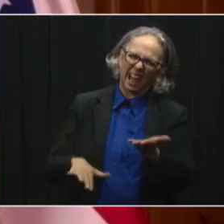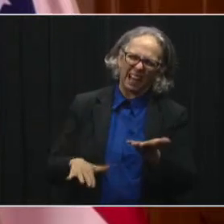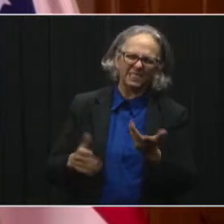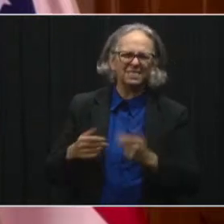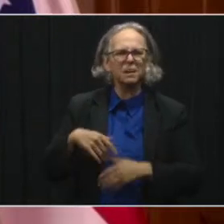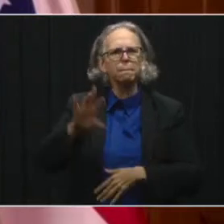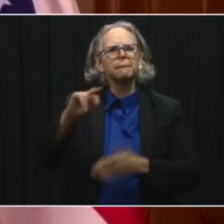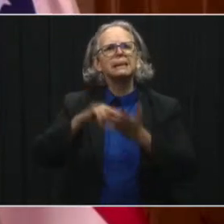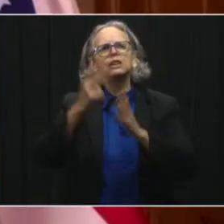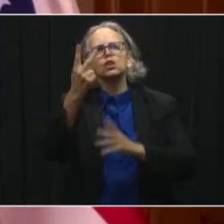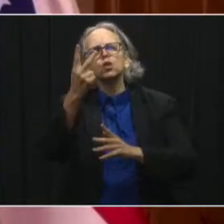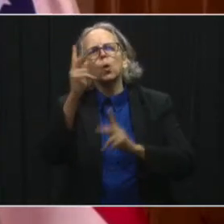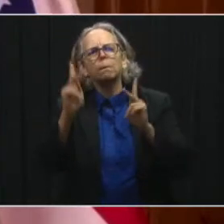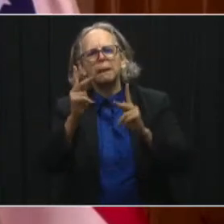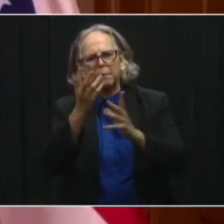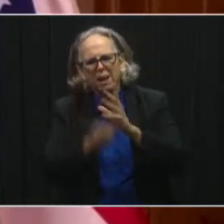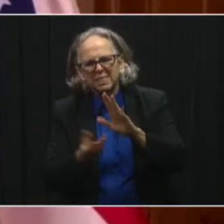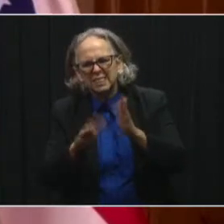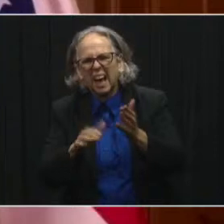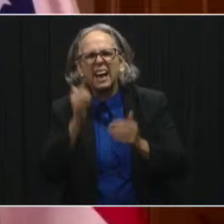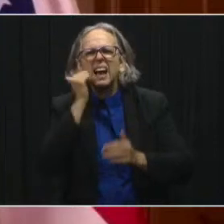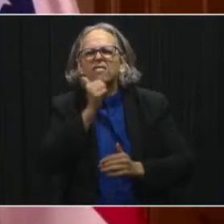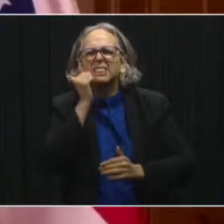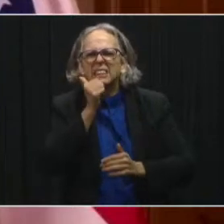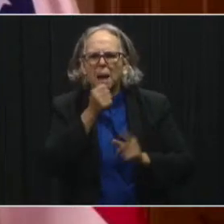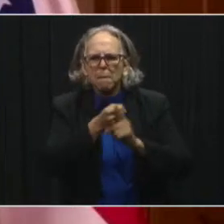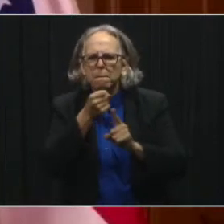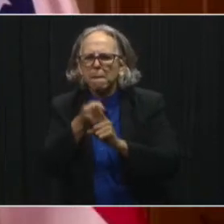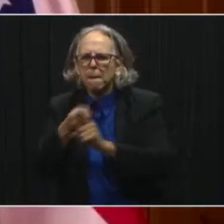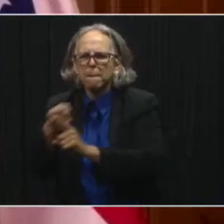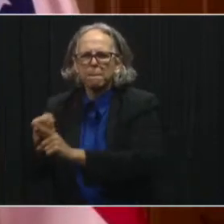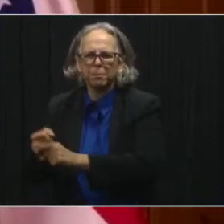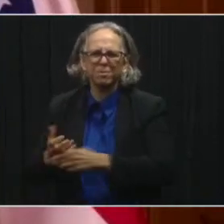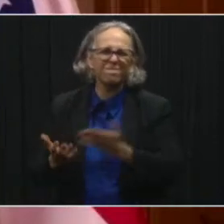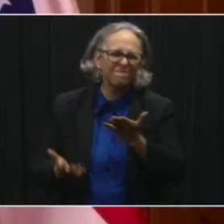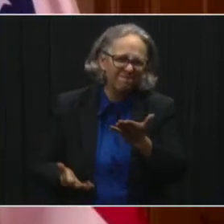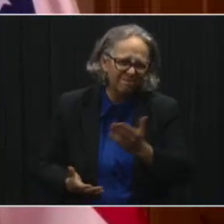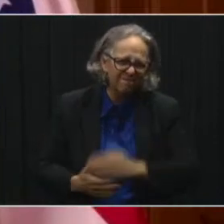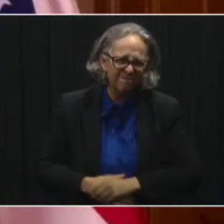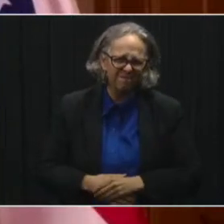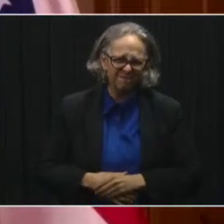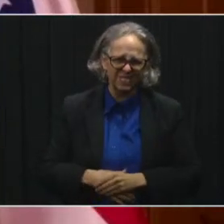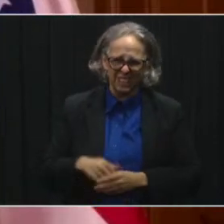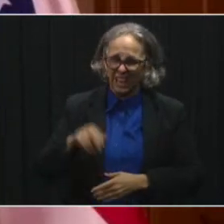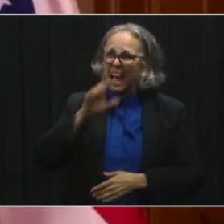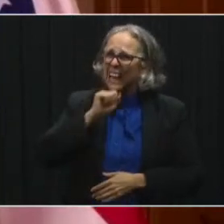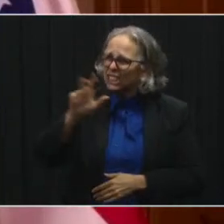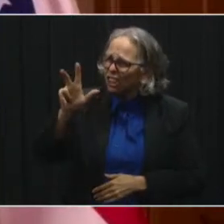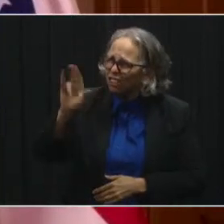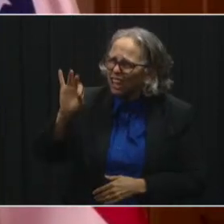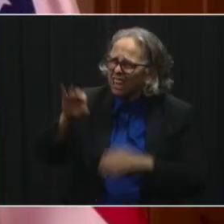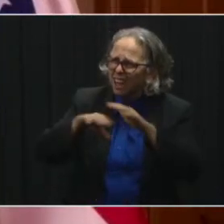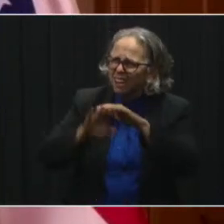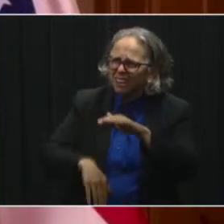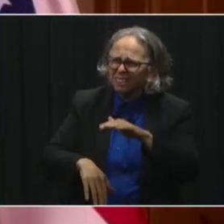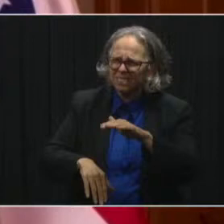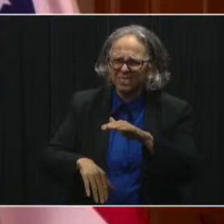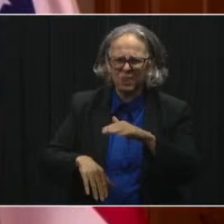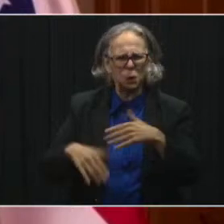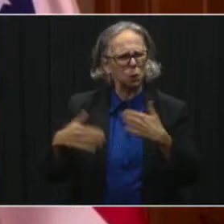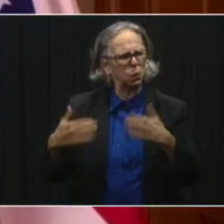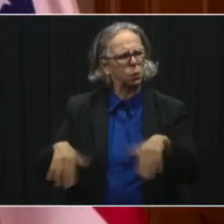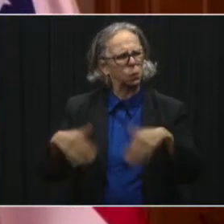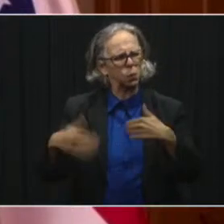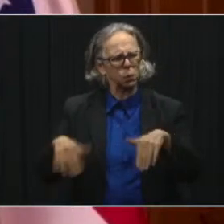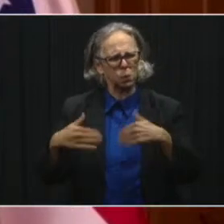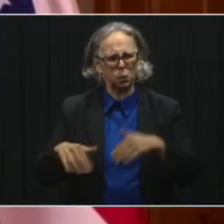numbers showed 18 Ohioans 39 years and younger died from COVID-19. That's a sharp increase from what the